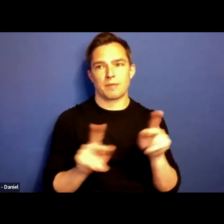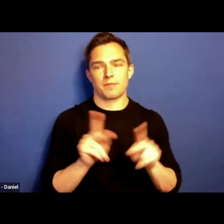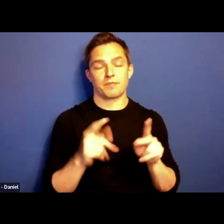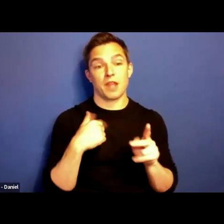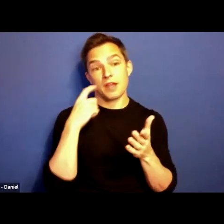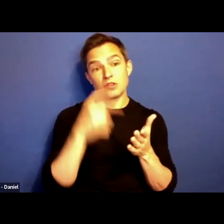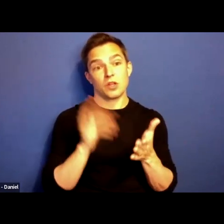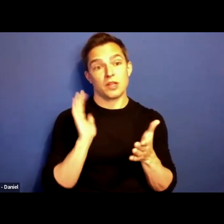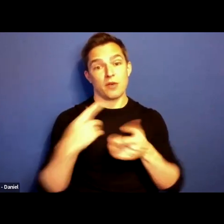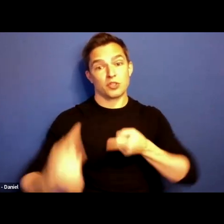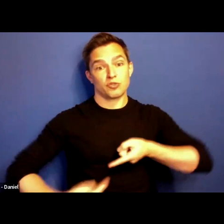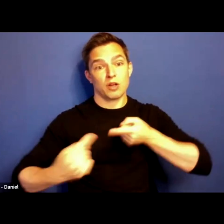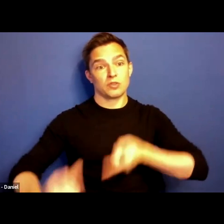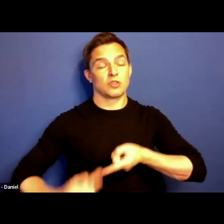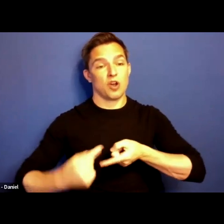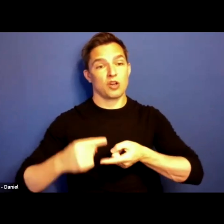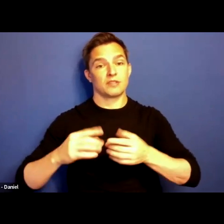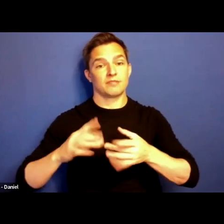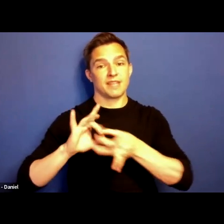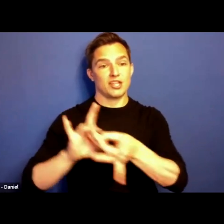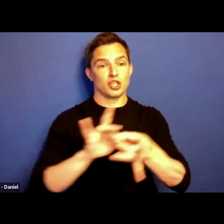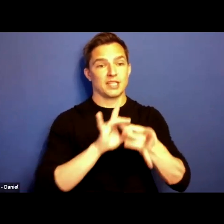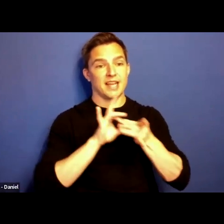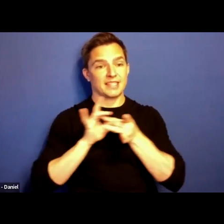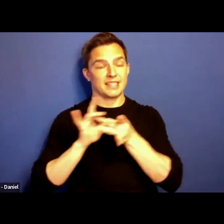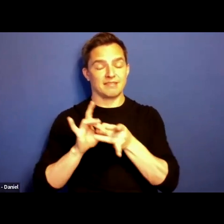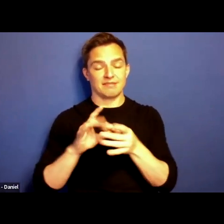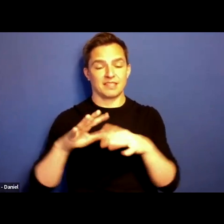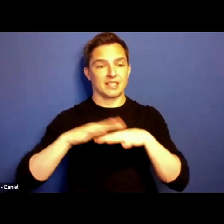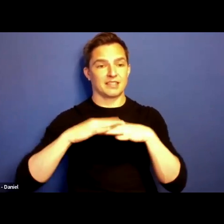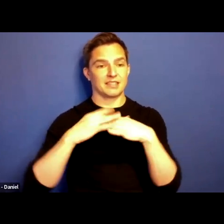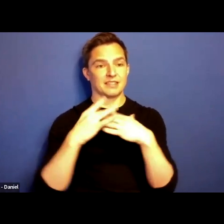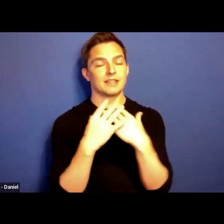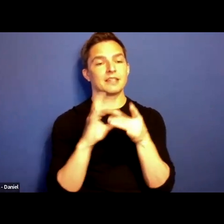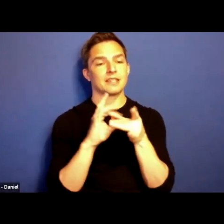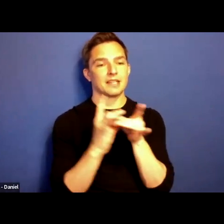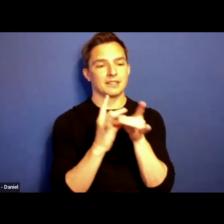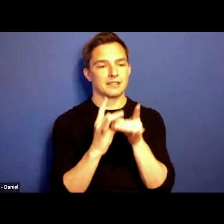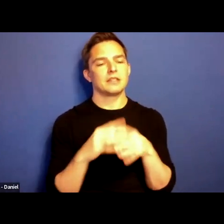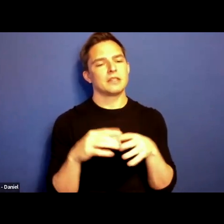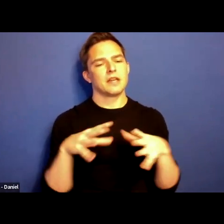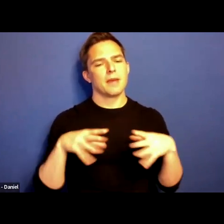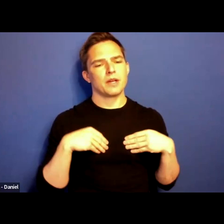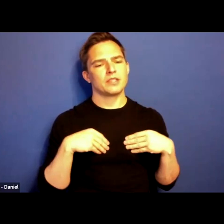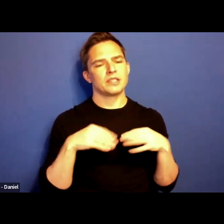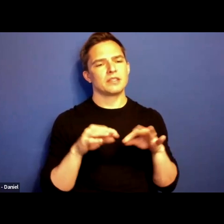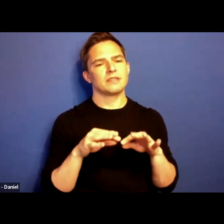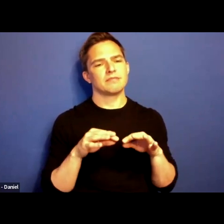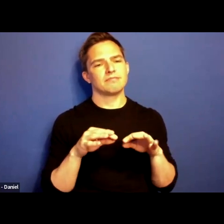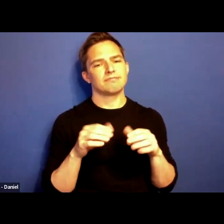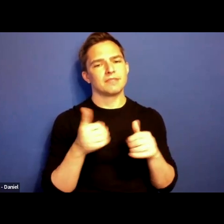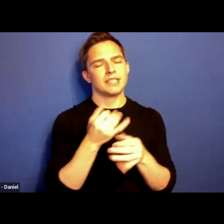our struggles are interconnected, while embracing the importance of autonomy,